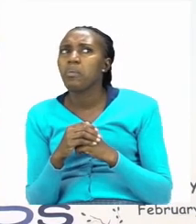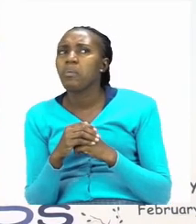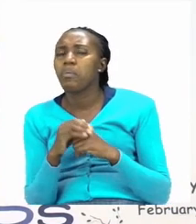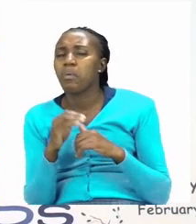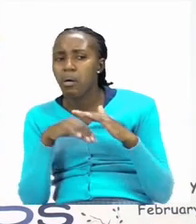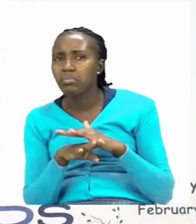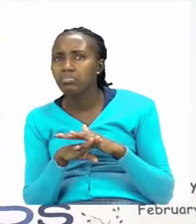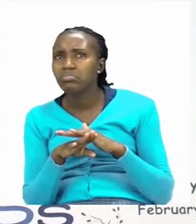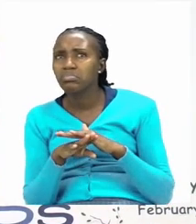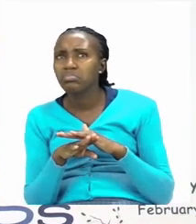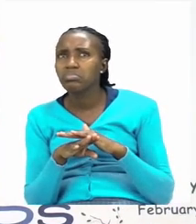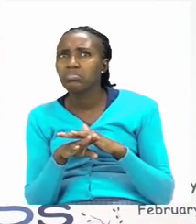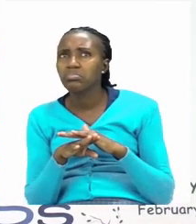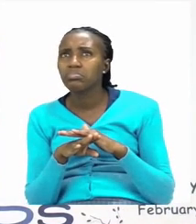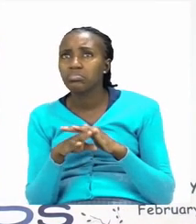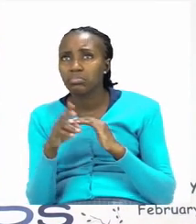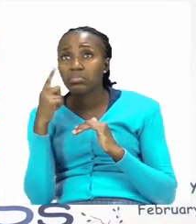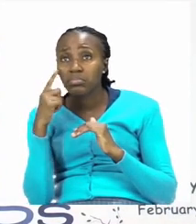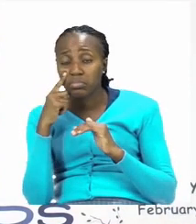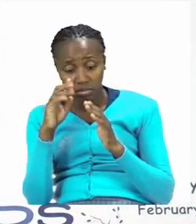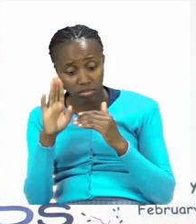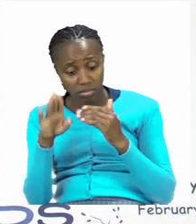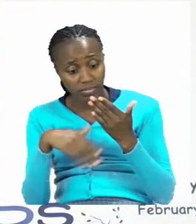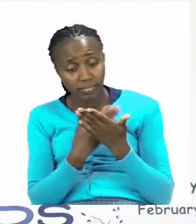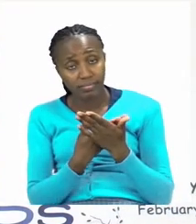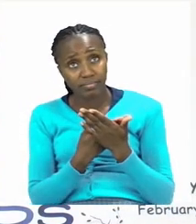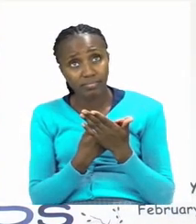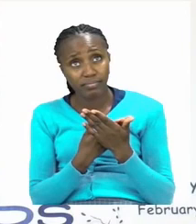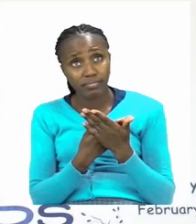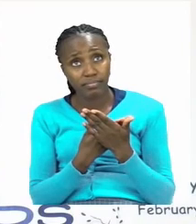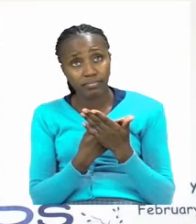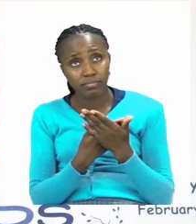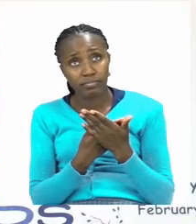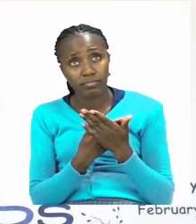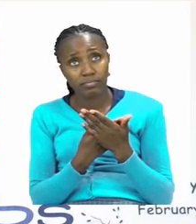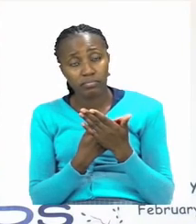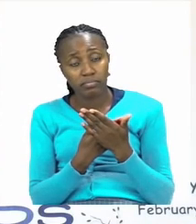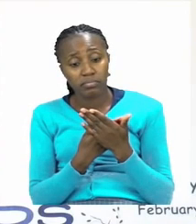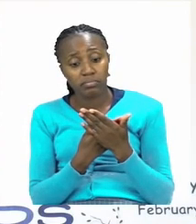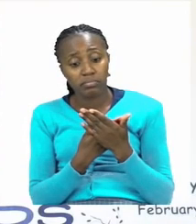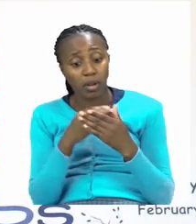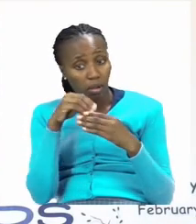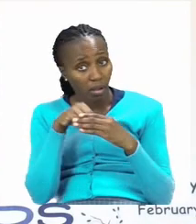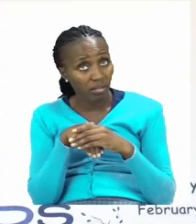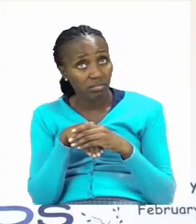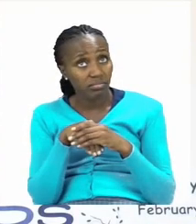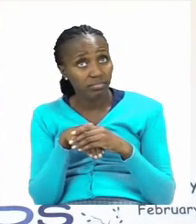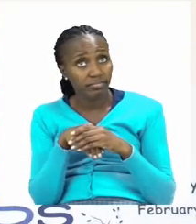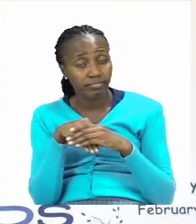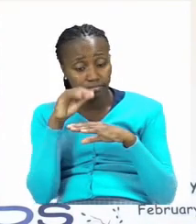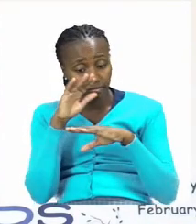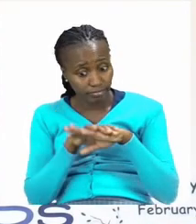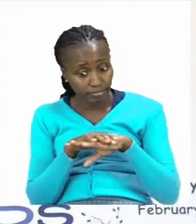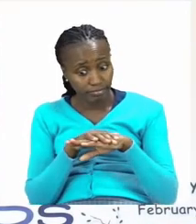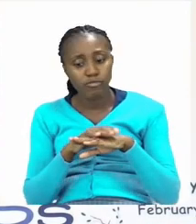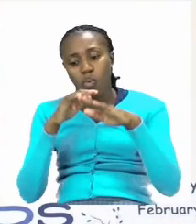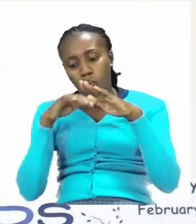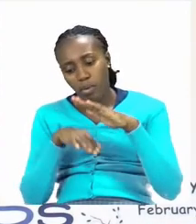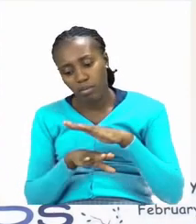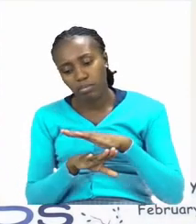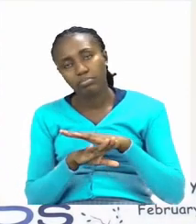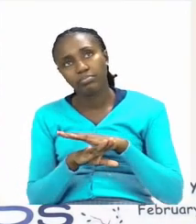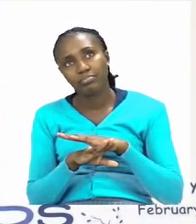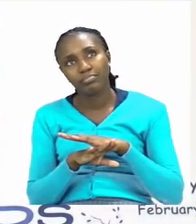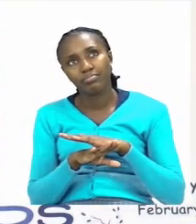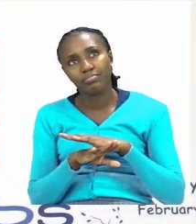shelf? Look at your picture. Do we say the books are in the shelf? Or do we say the books are on